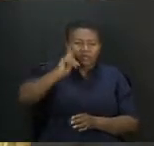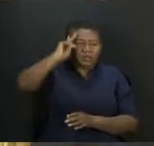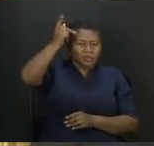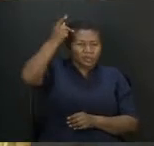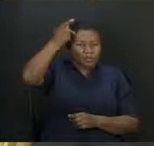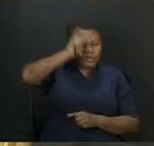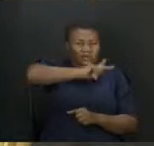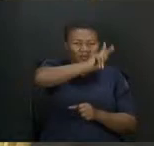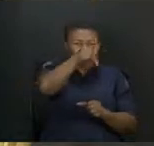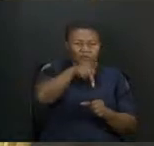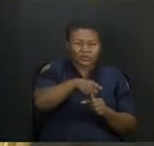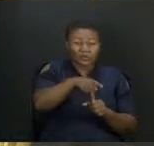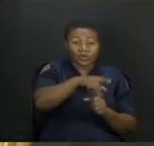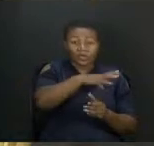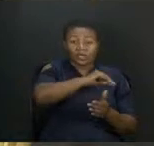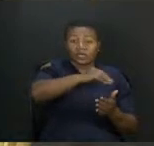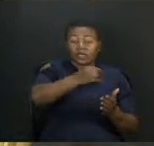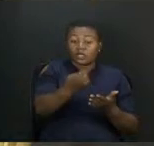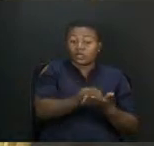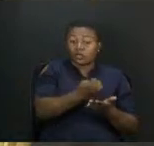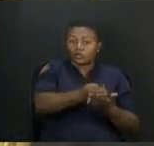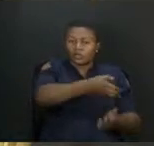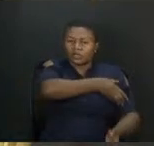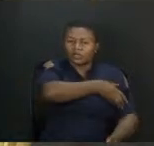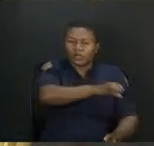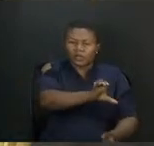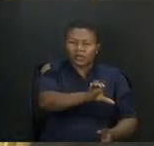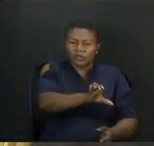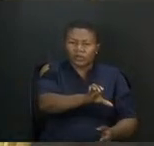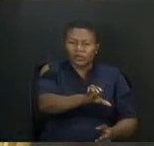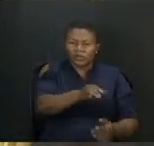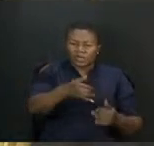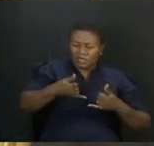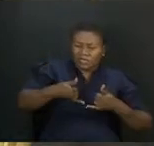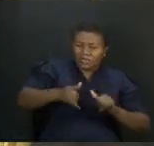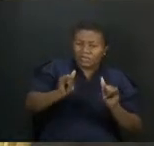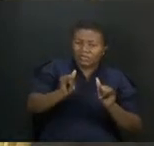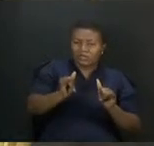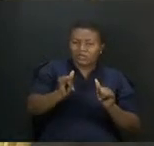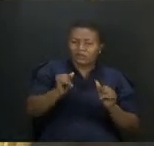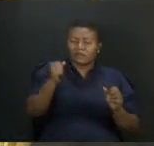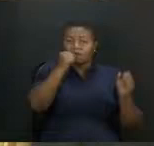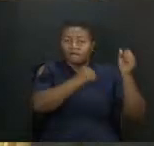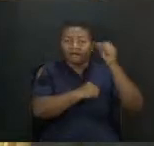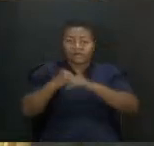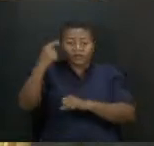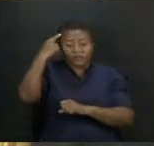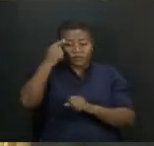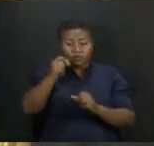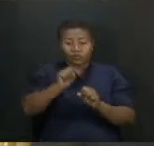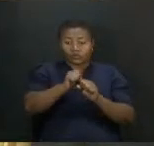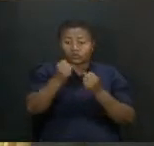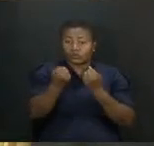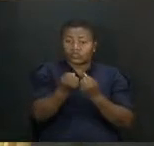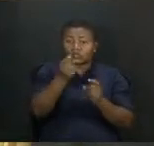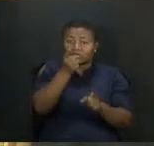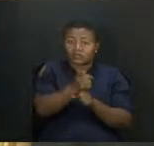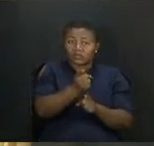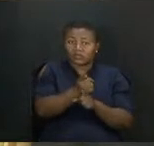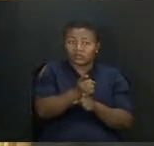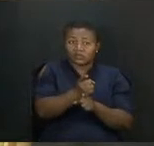participation, and economic empowerment, and yet the fight for true social justice remains unfinished as